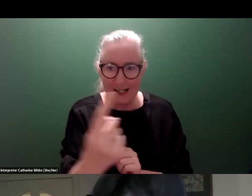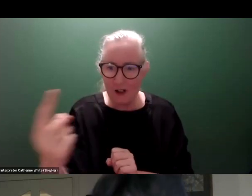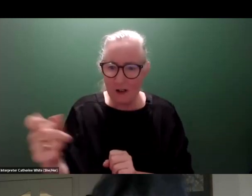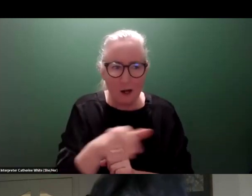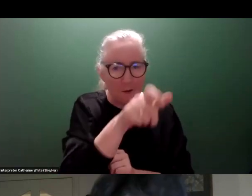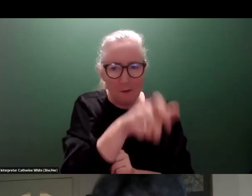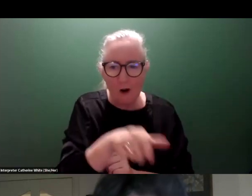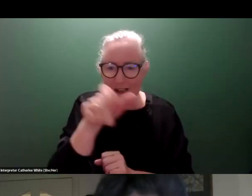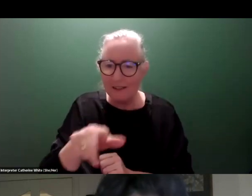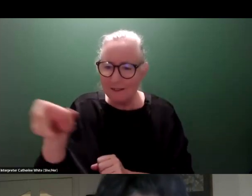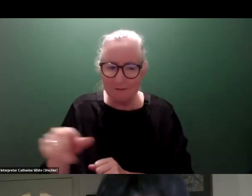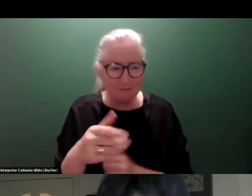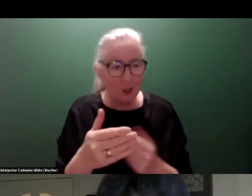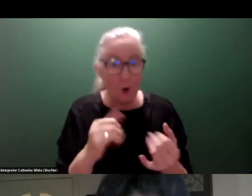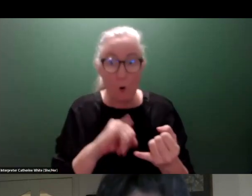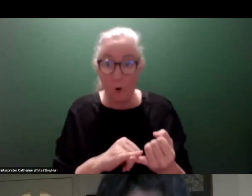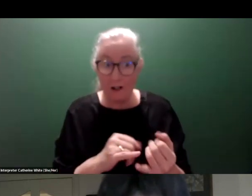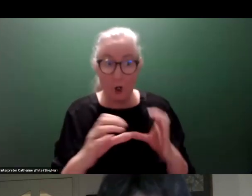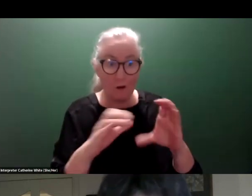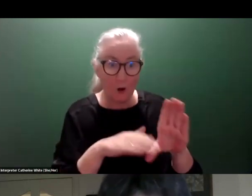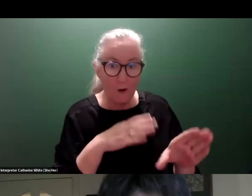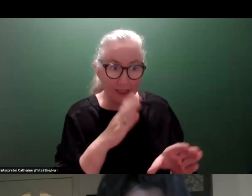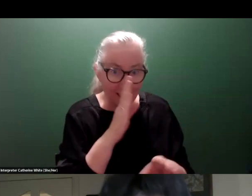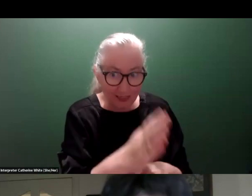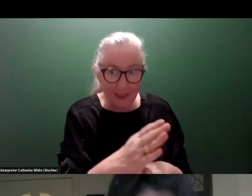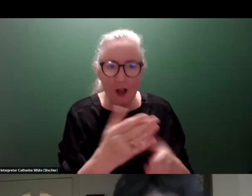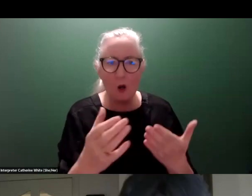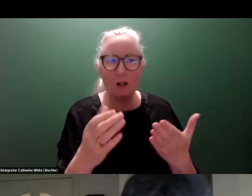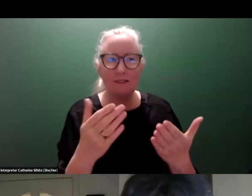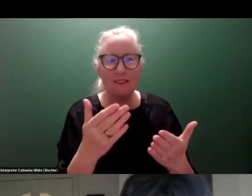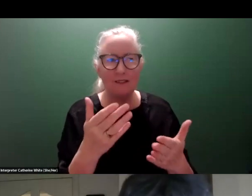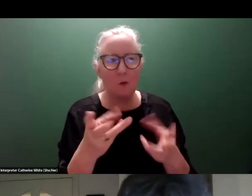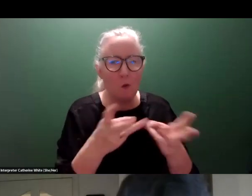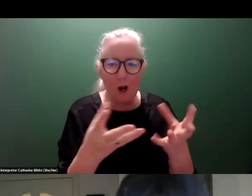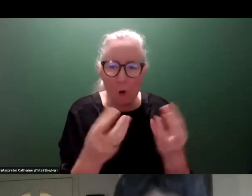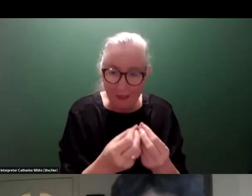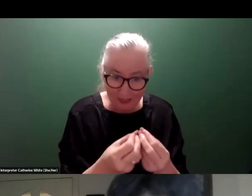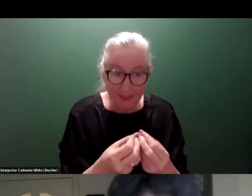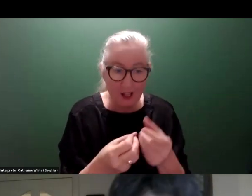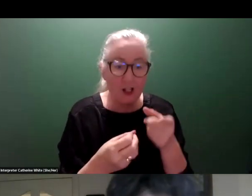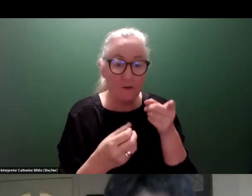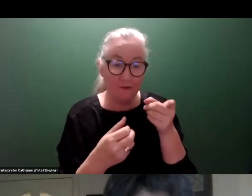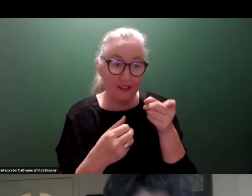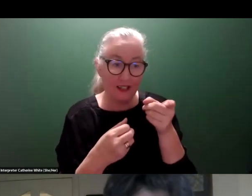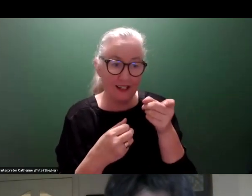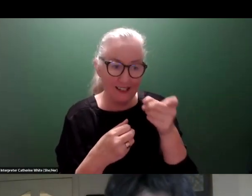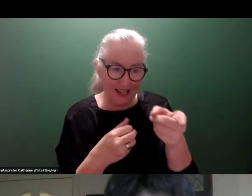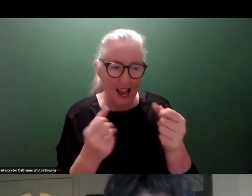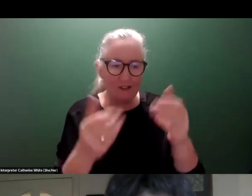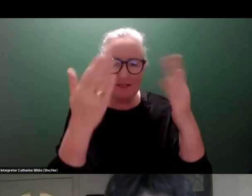circumstances of the person they're talking to or they're working with. So one of the, and this is done in